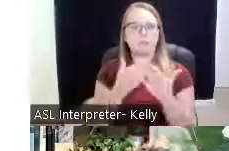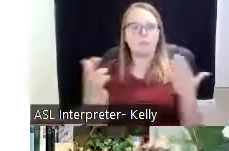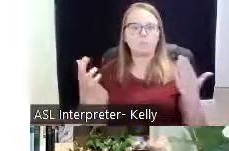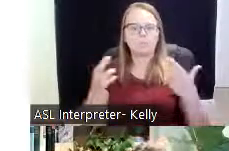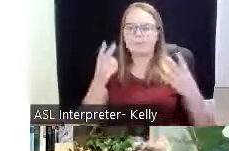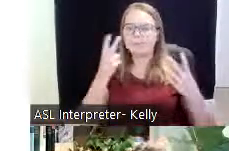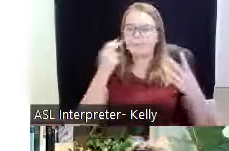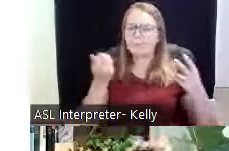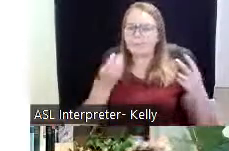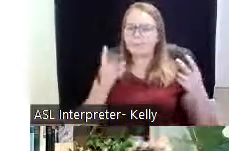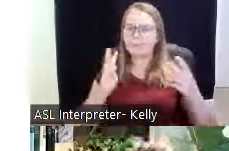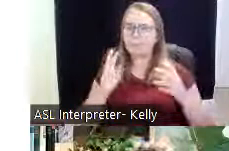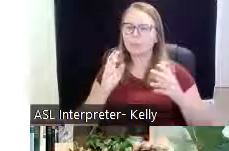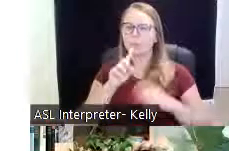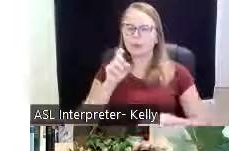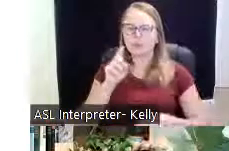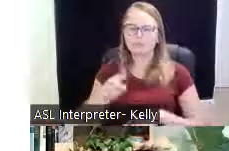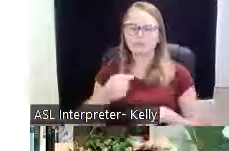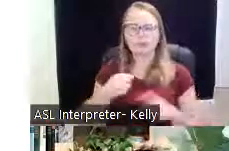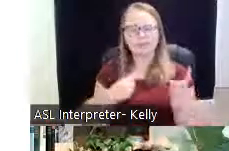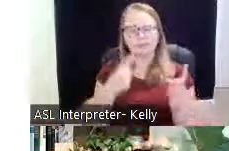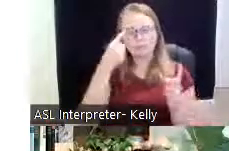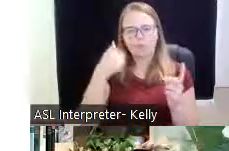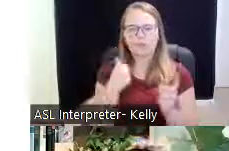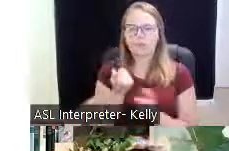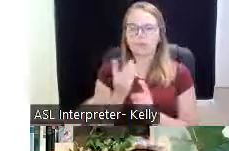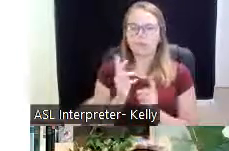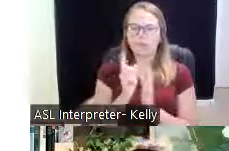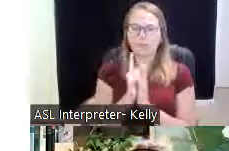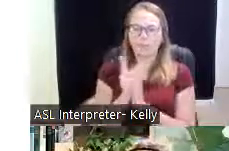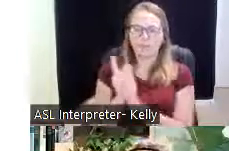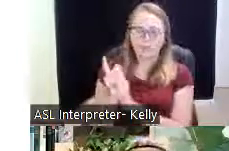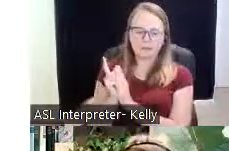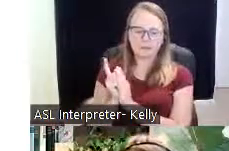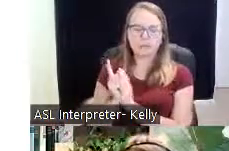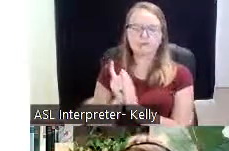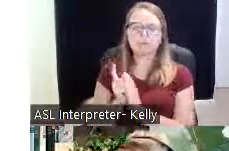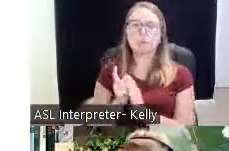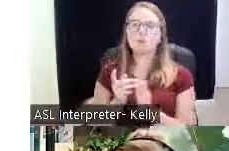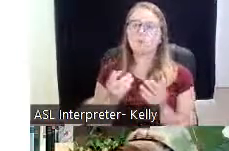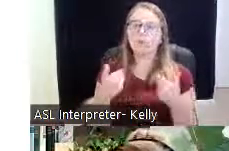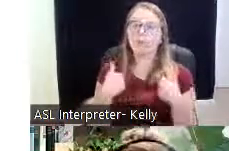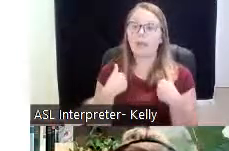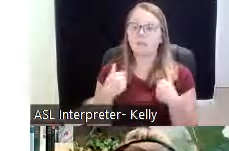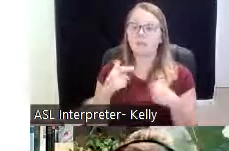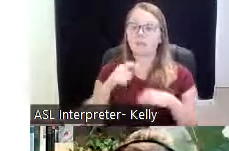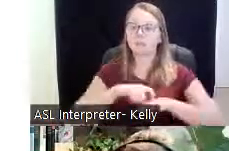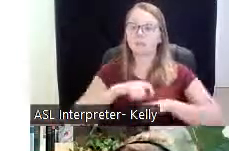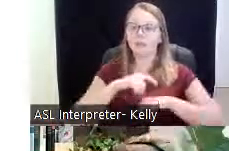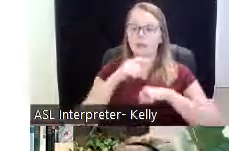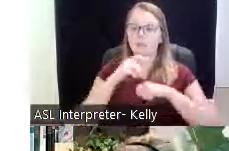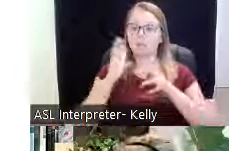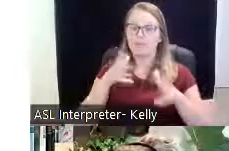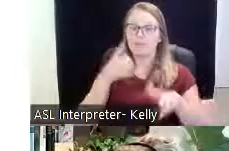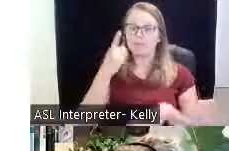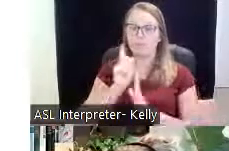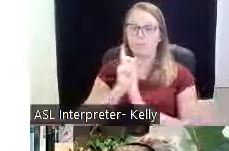a couple questions, and I think we have a couple minutes, so we may just have time for one. We will see.